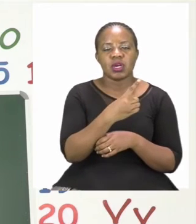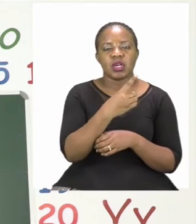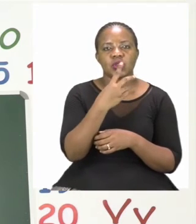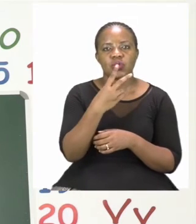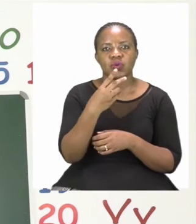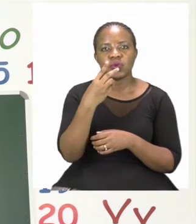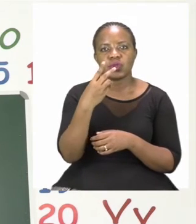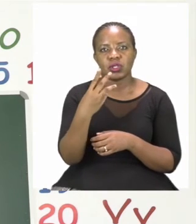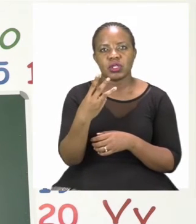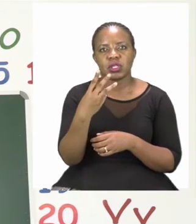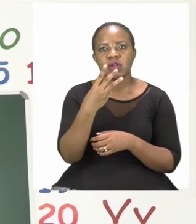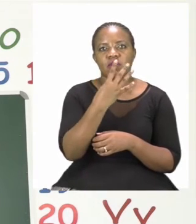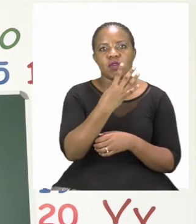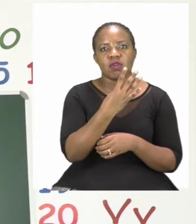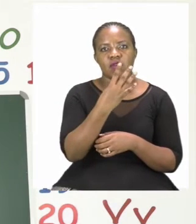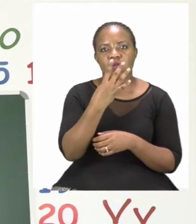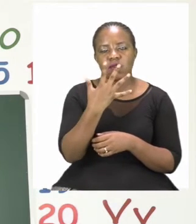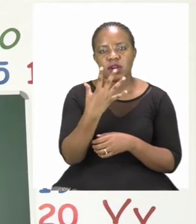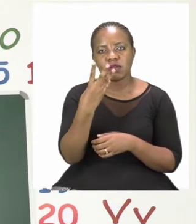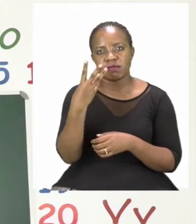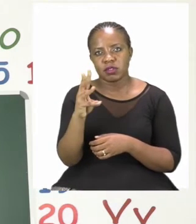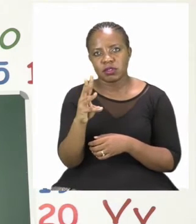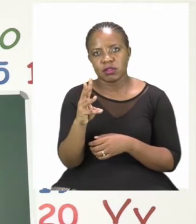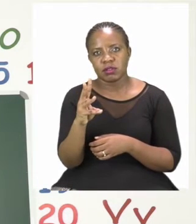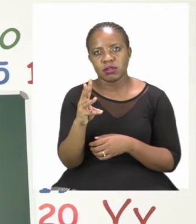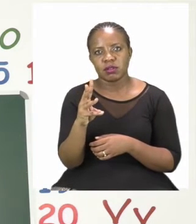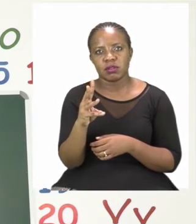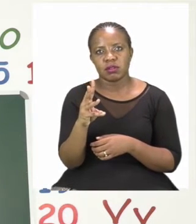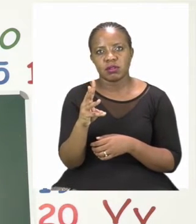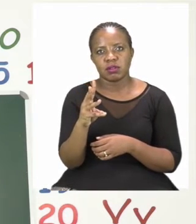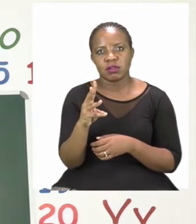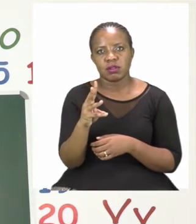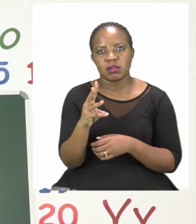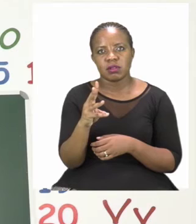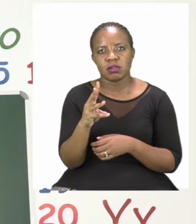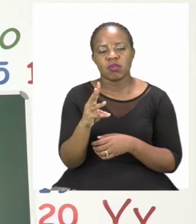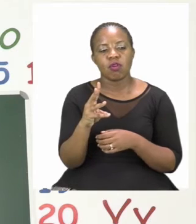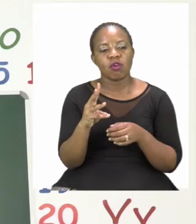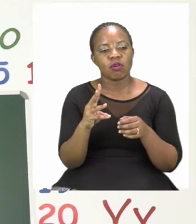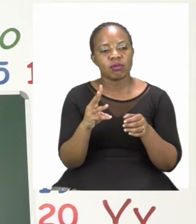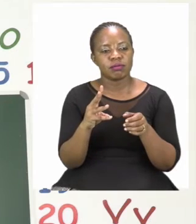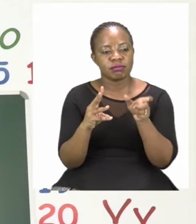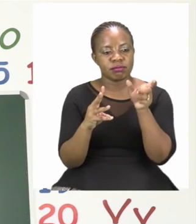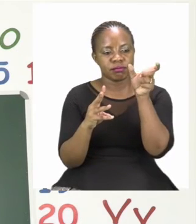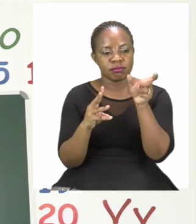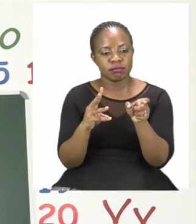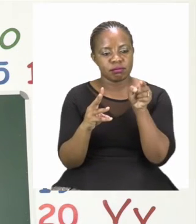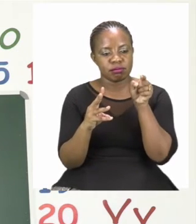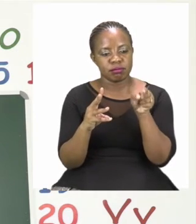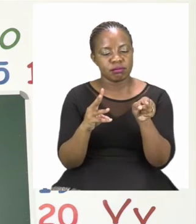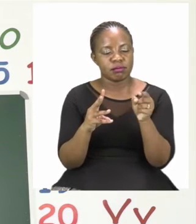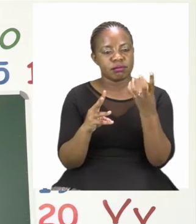4, 5, 6. So there are 6 in this box.